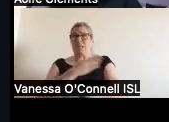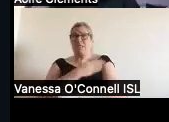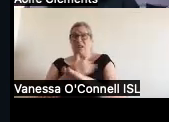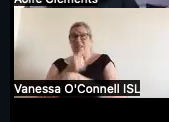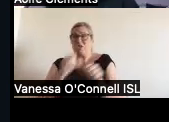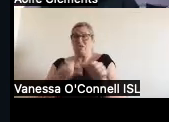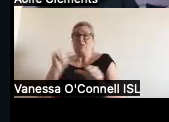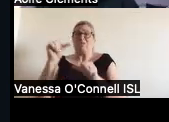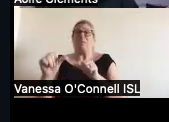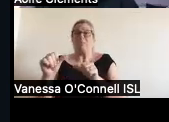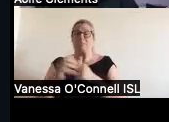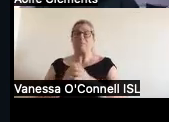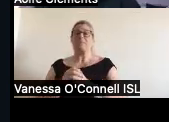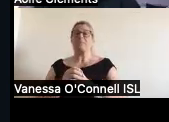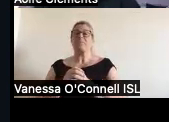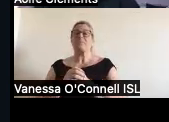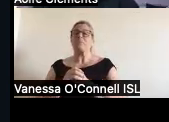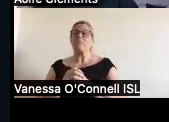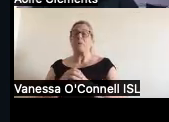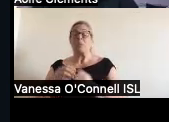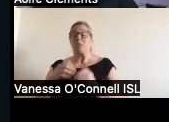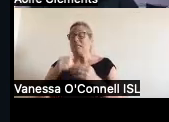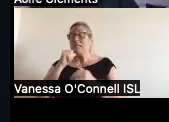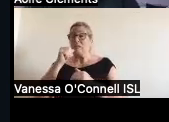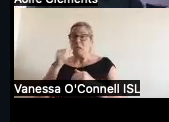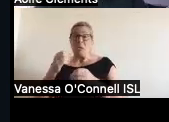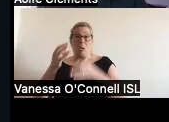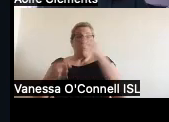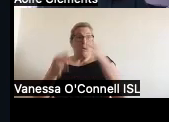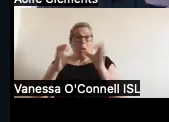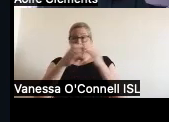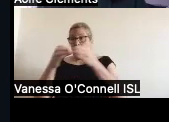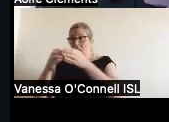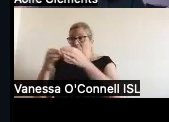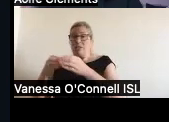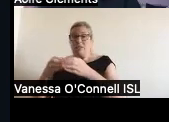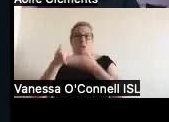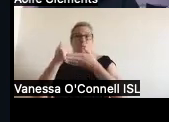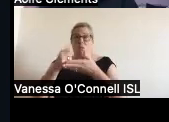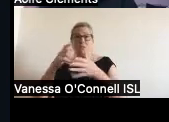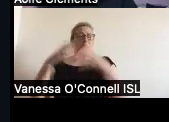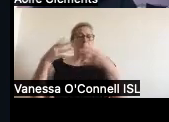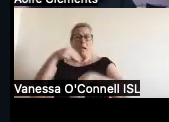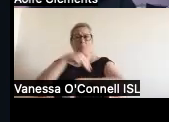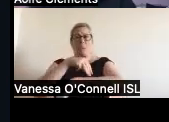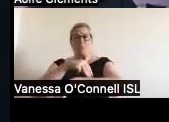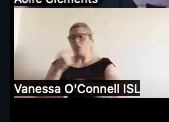So with a lack of party support, this is a huge issue. So in the recent Assembly election, we saw a